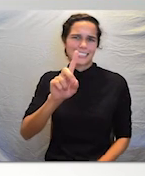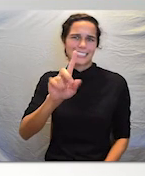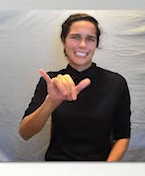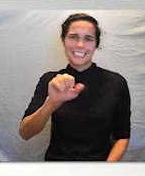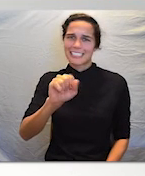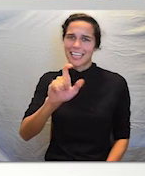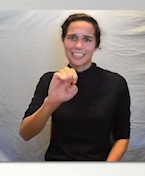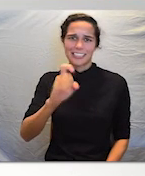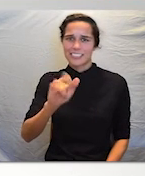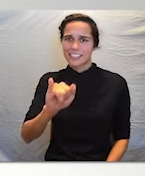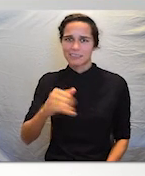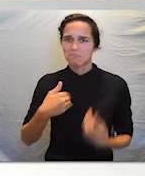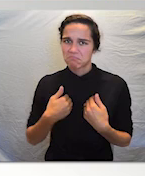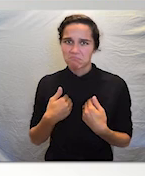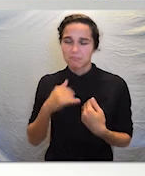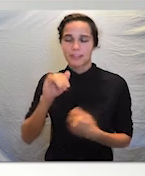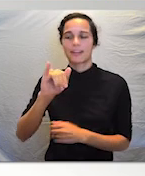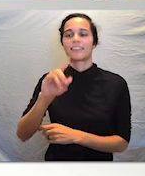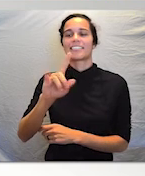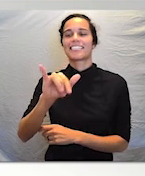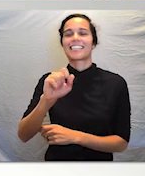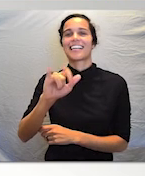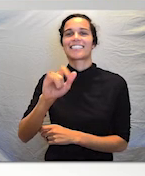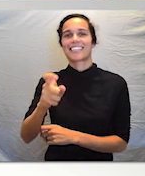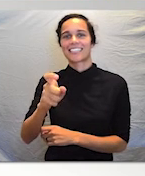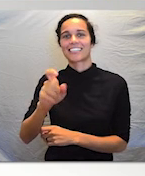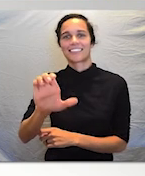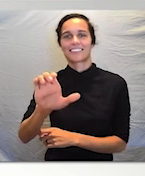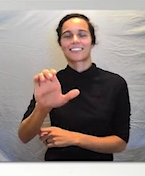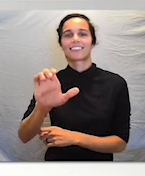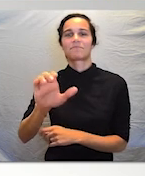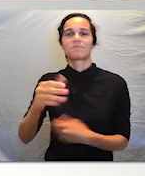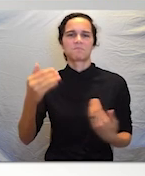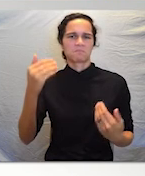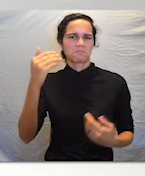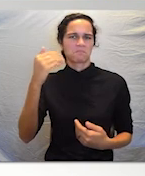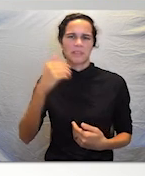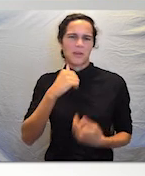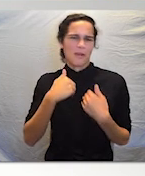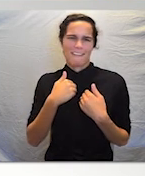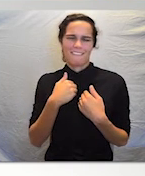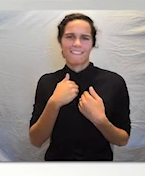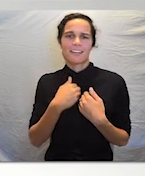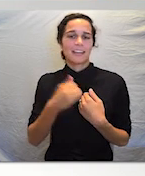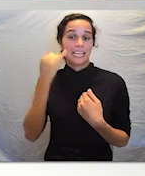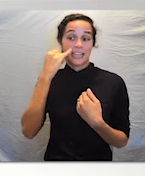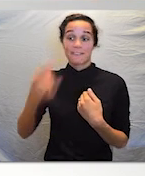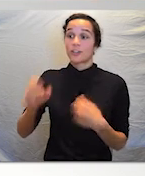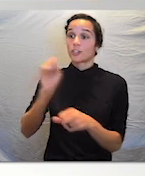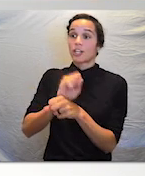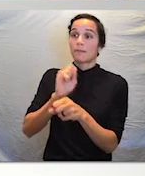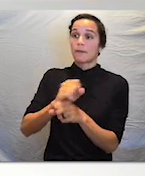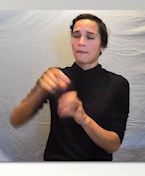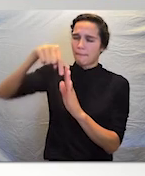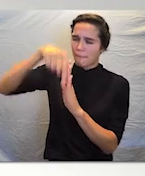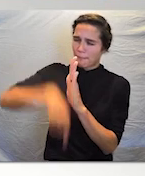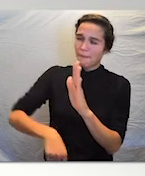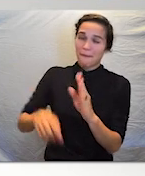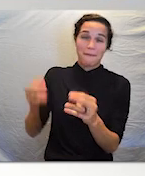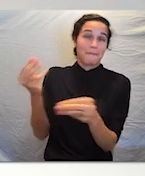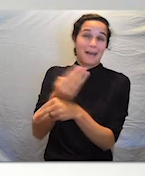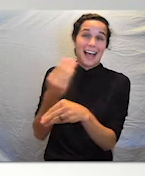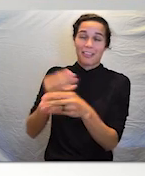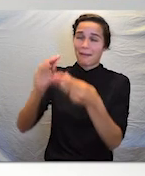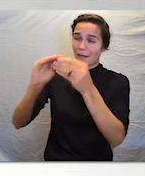job that is strictly math based. I will never do that. That's why I have my